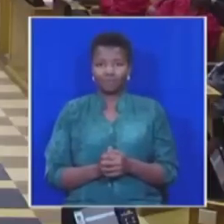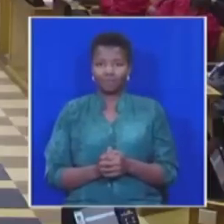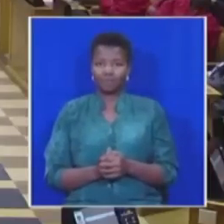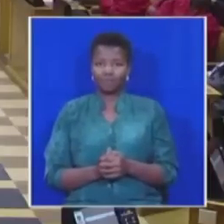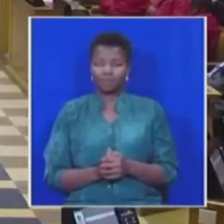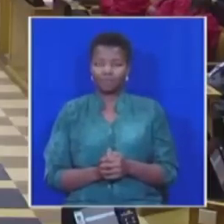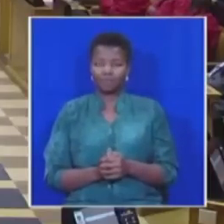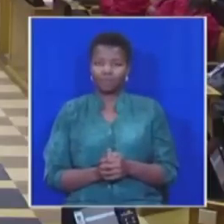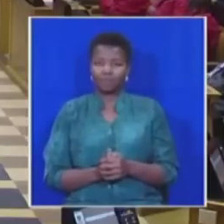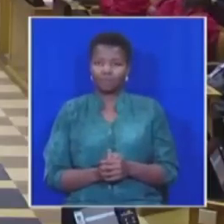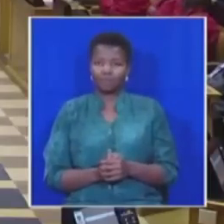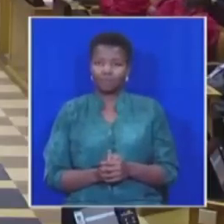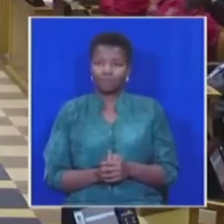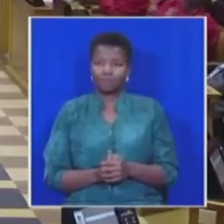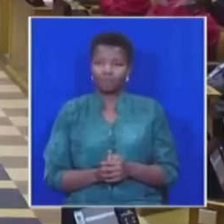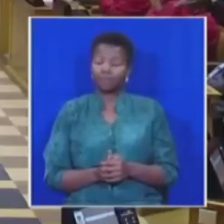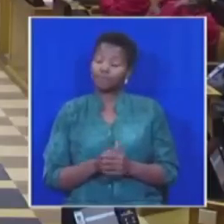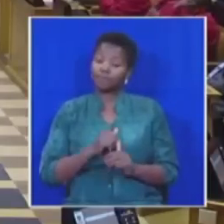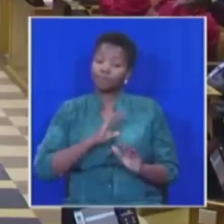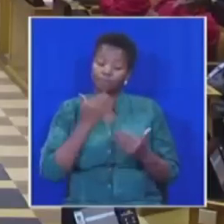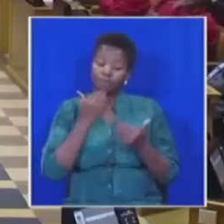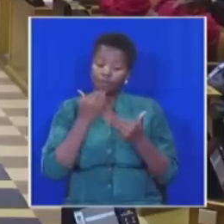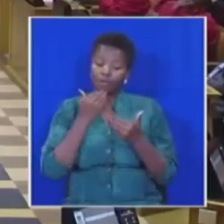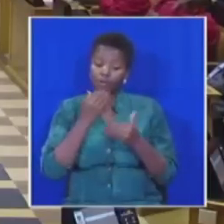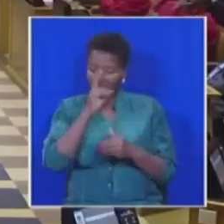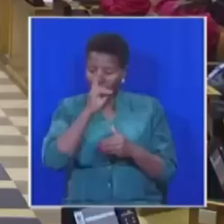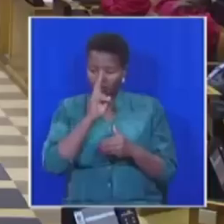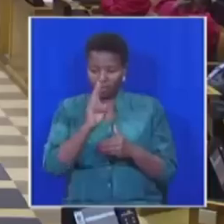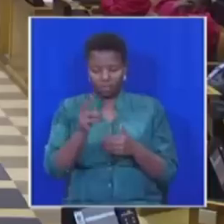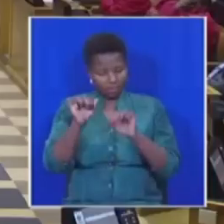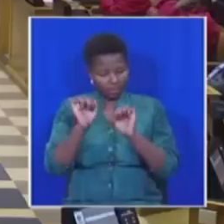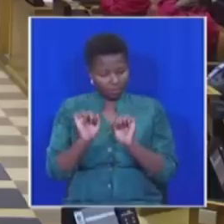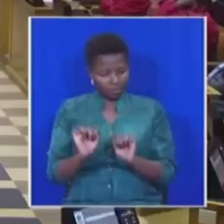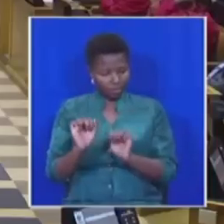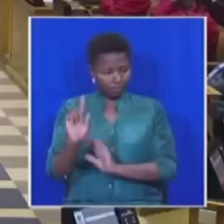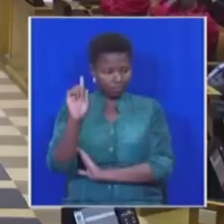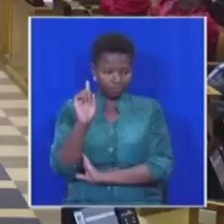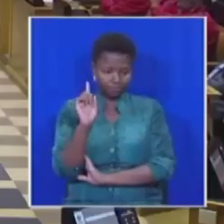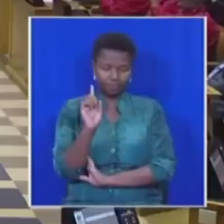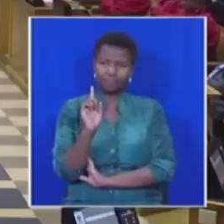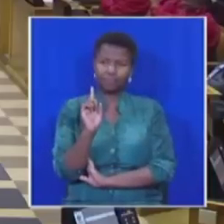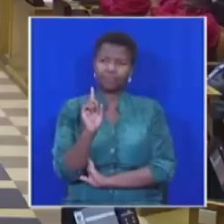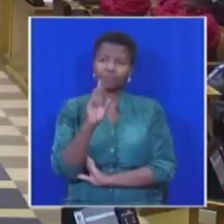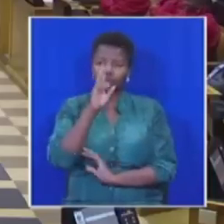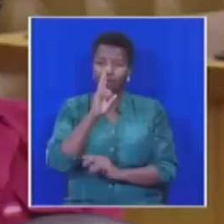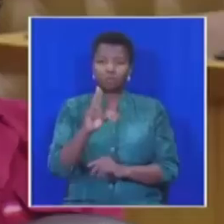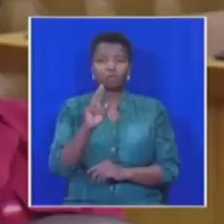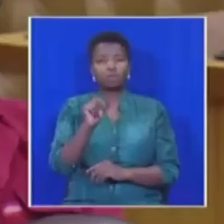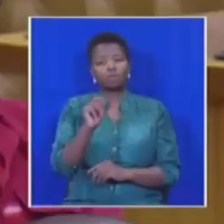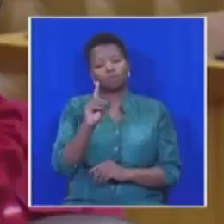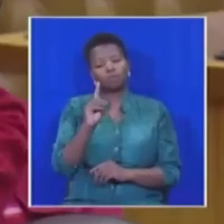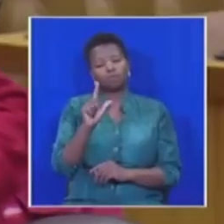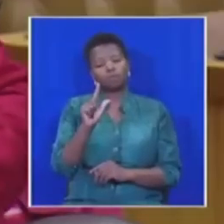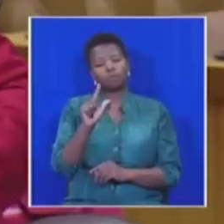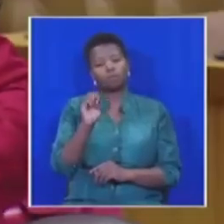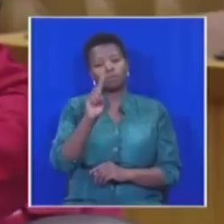Thank you Honorable very much. Chair, Honorable members, that concludes Honorable the... Chair. Honorable Ndlozi. I just wanted